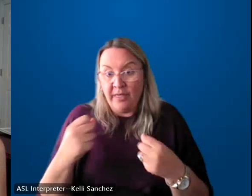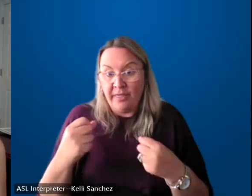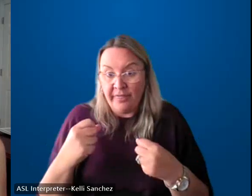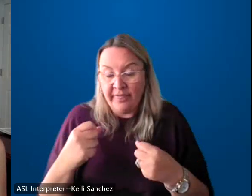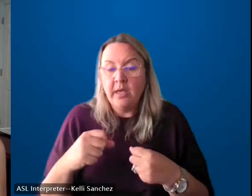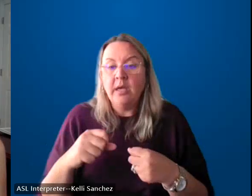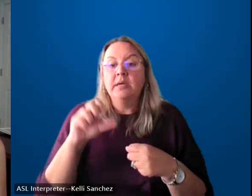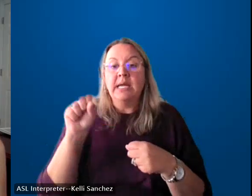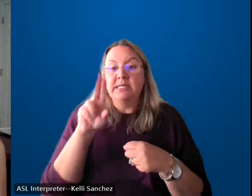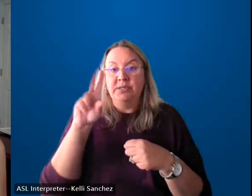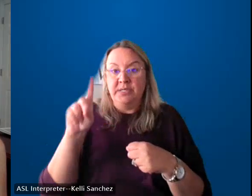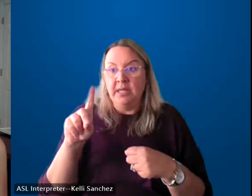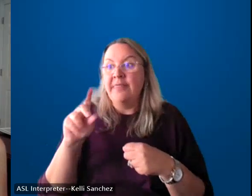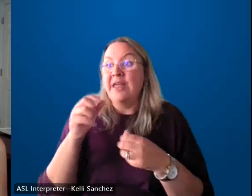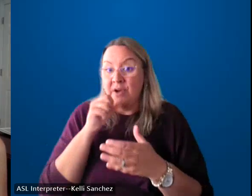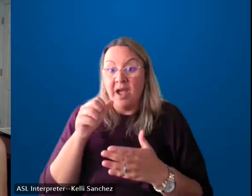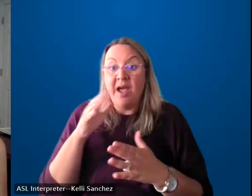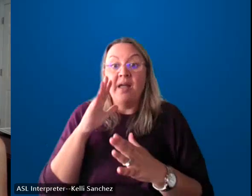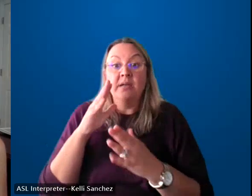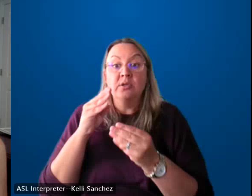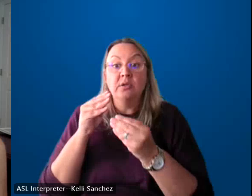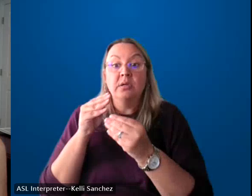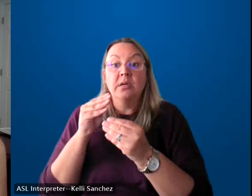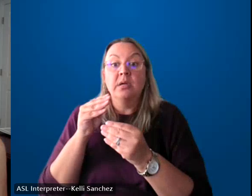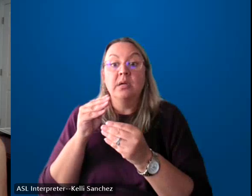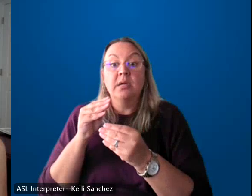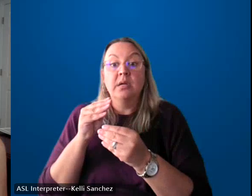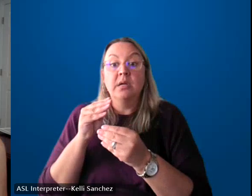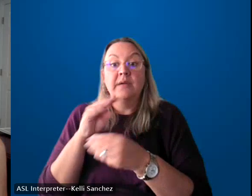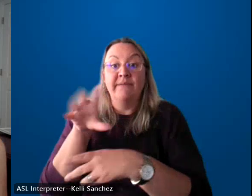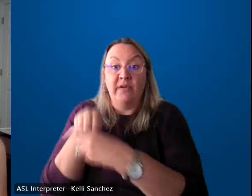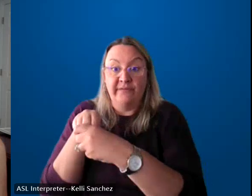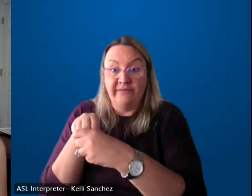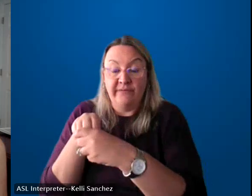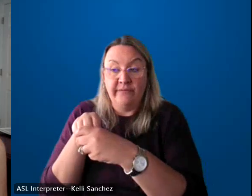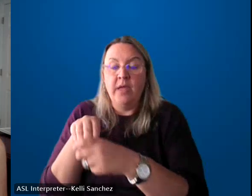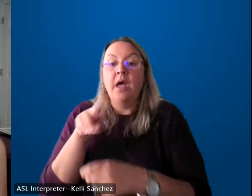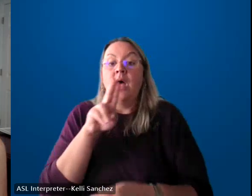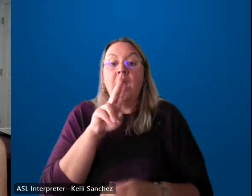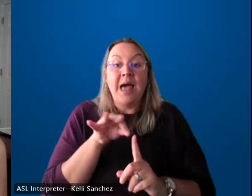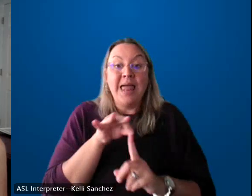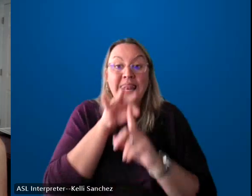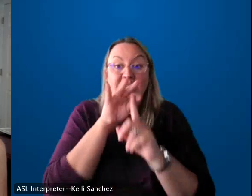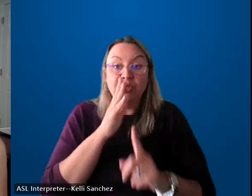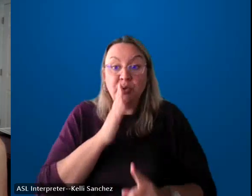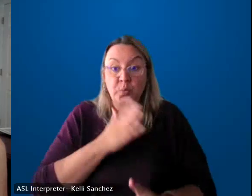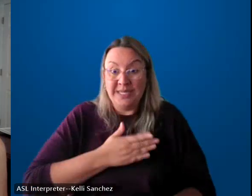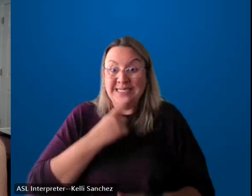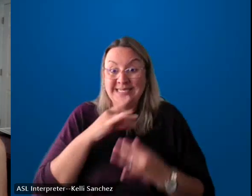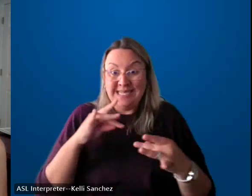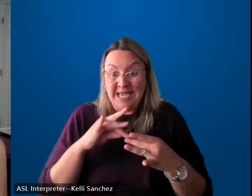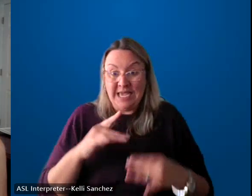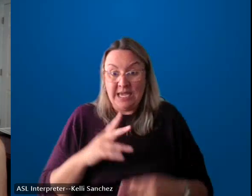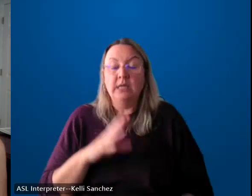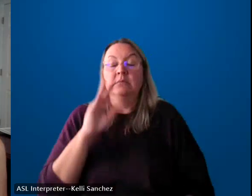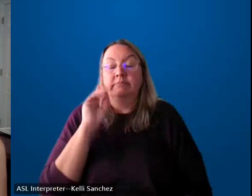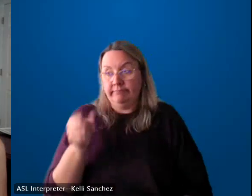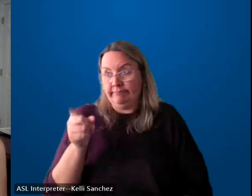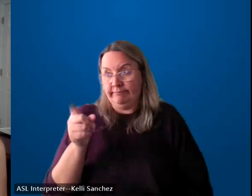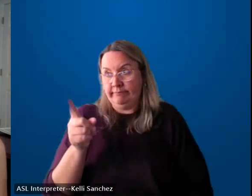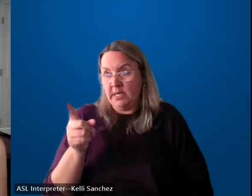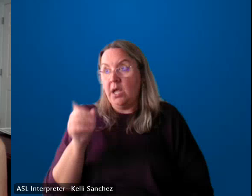substance use disorder, unless you are willing to out loud say and look at people and